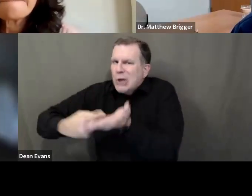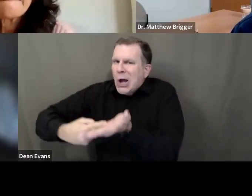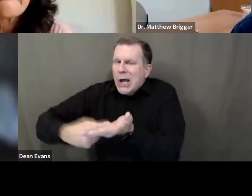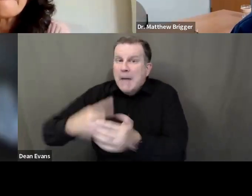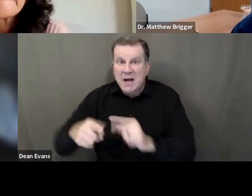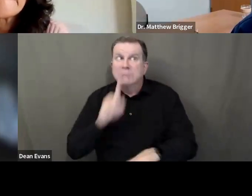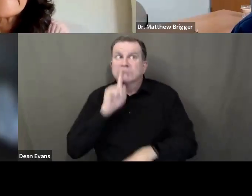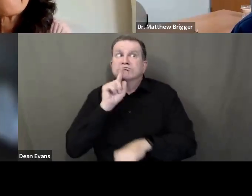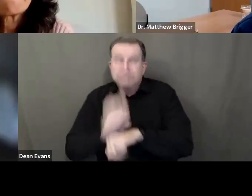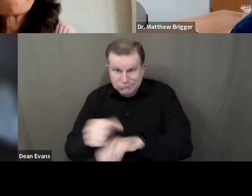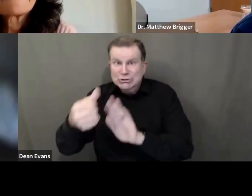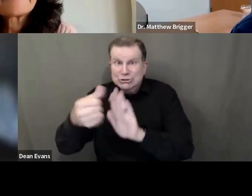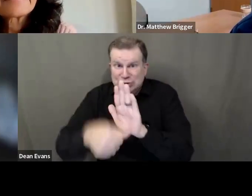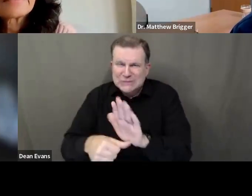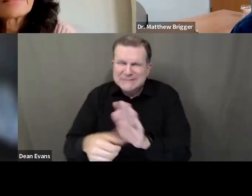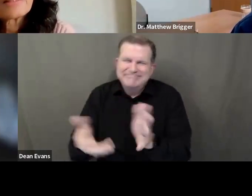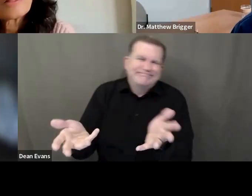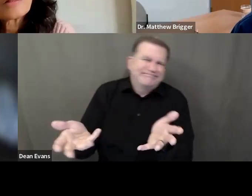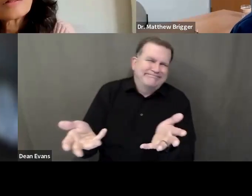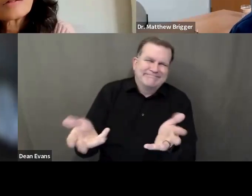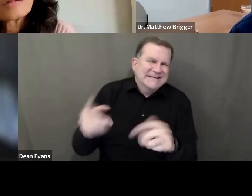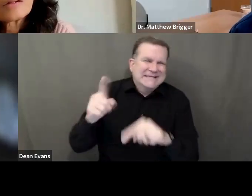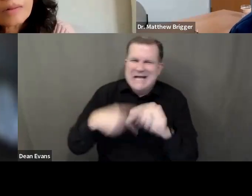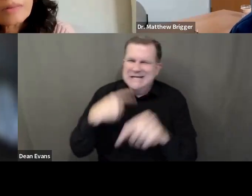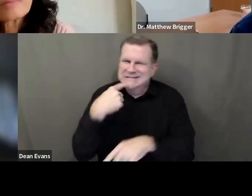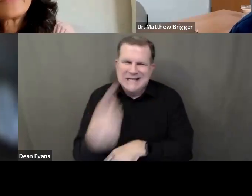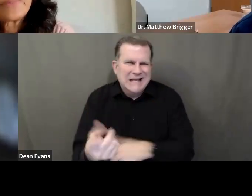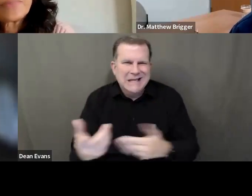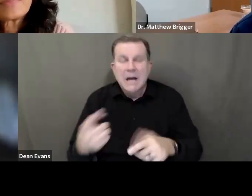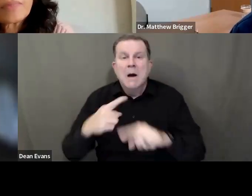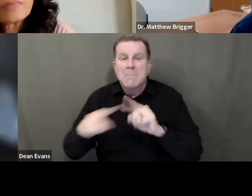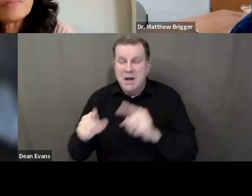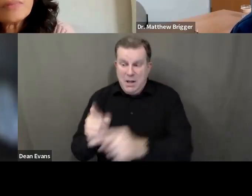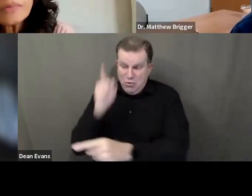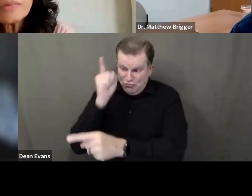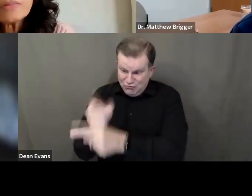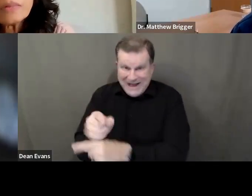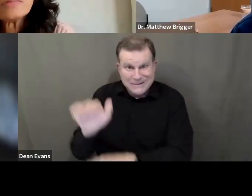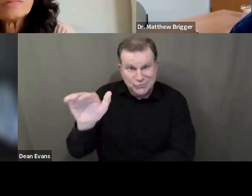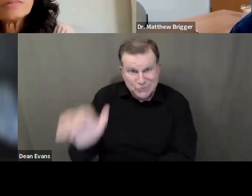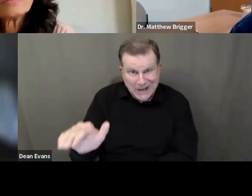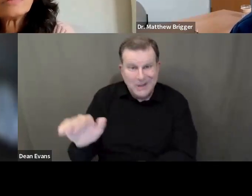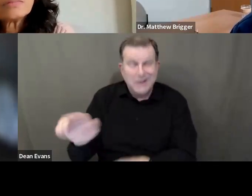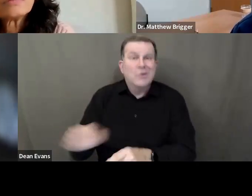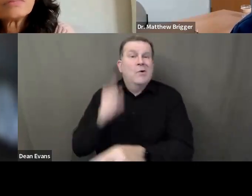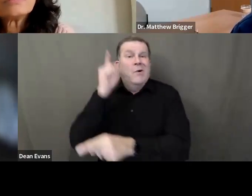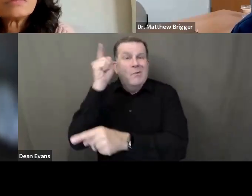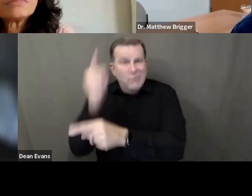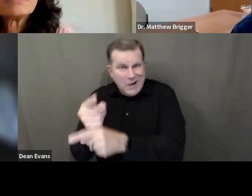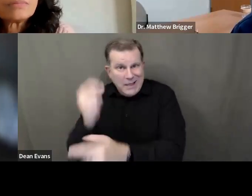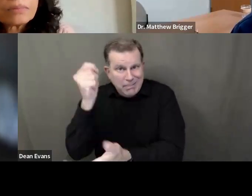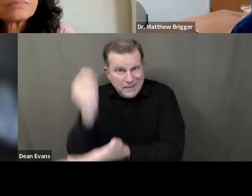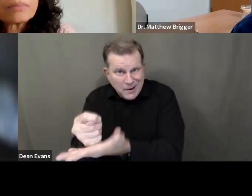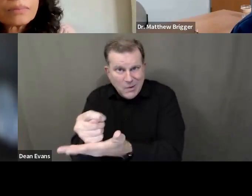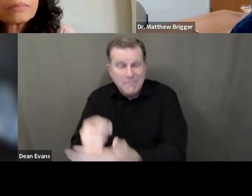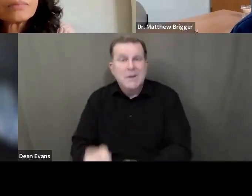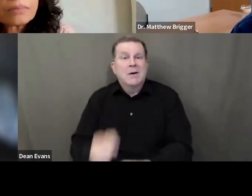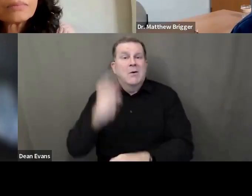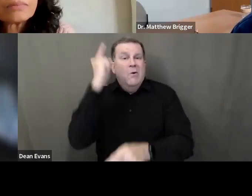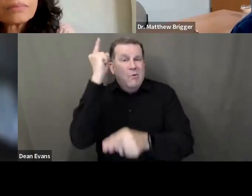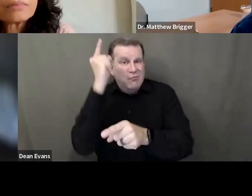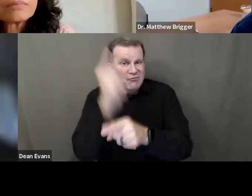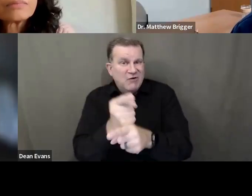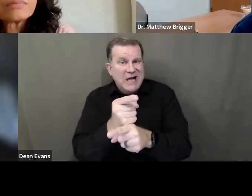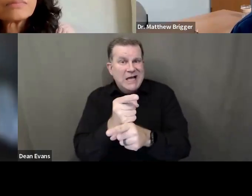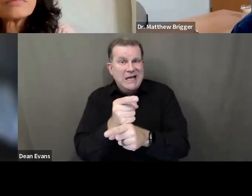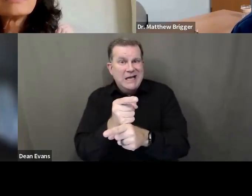But it is something that in the right child, the right therapy, the right sort of intervention, I think that I